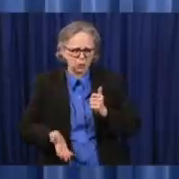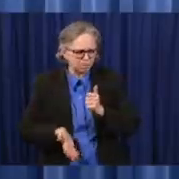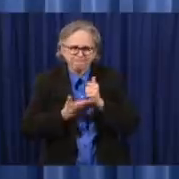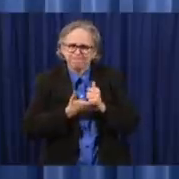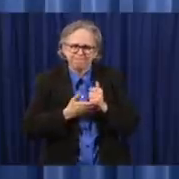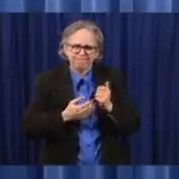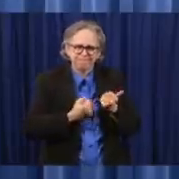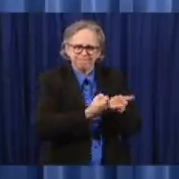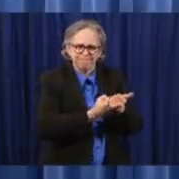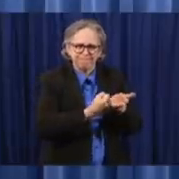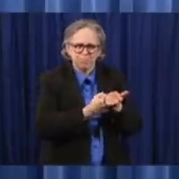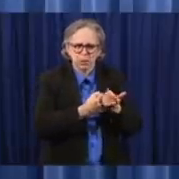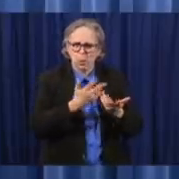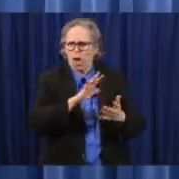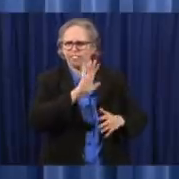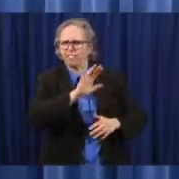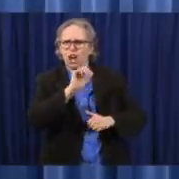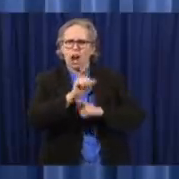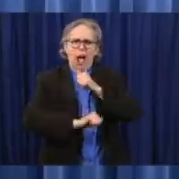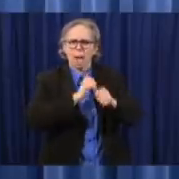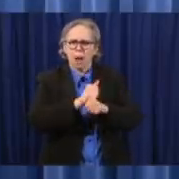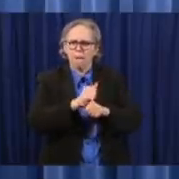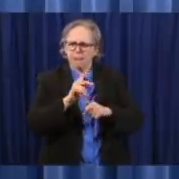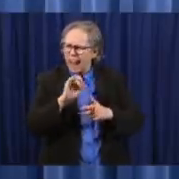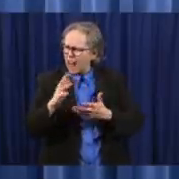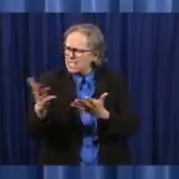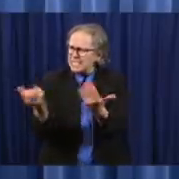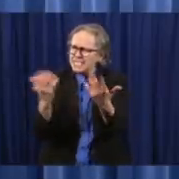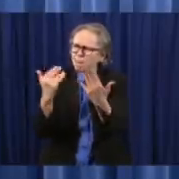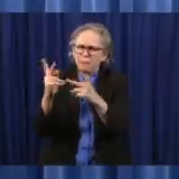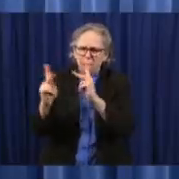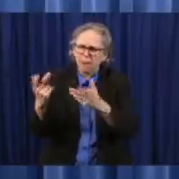college, and help them out, because it's a very difficult time.